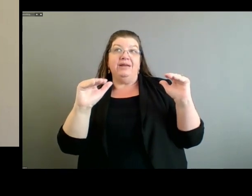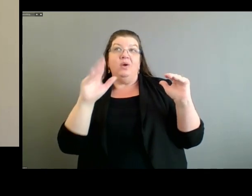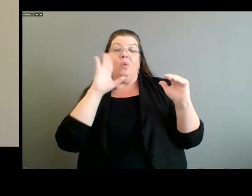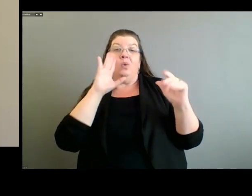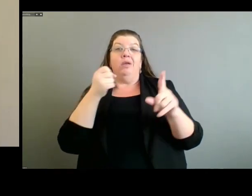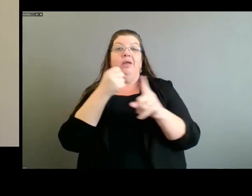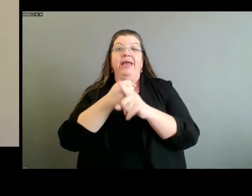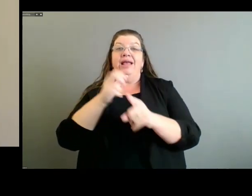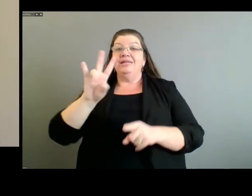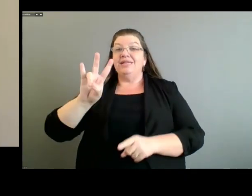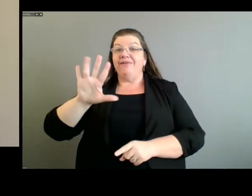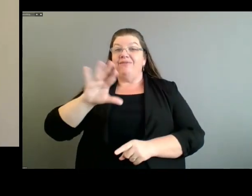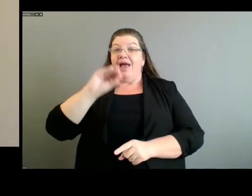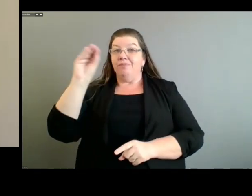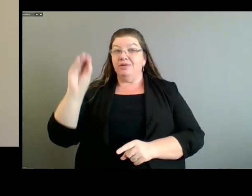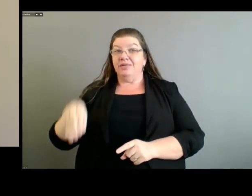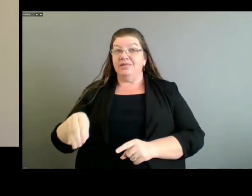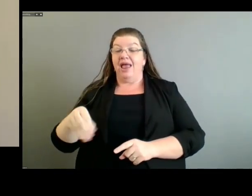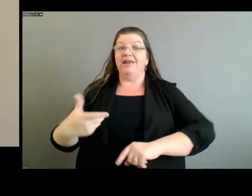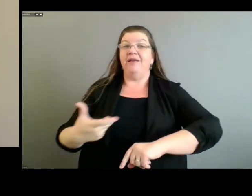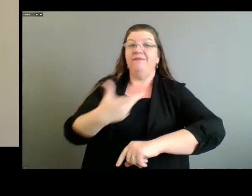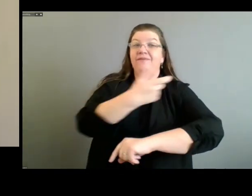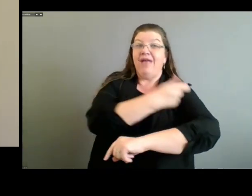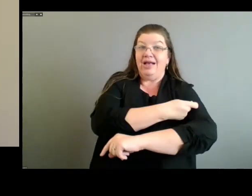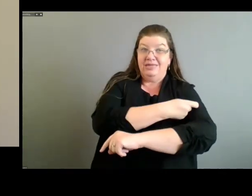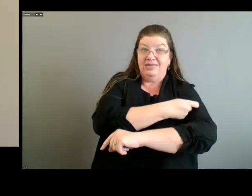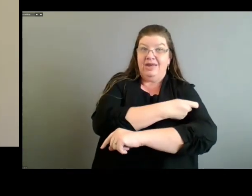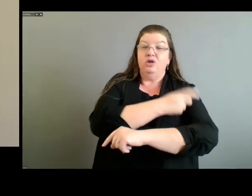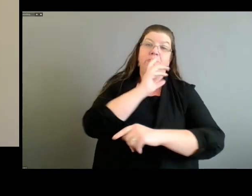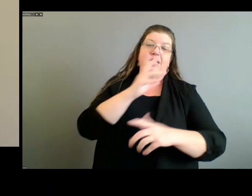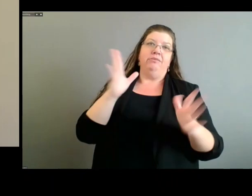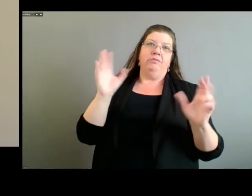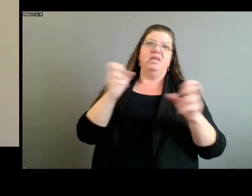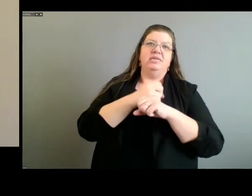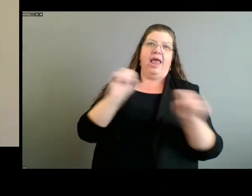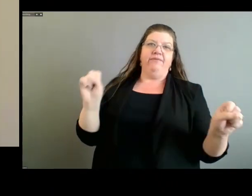75% of our population vaccinated just to be on the safe side.